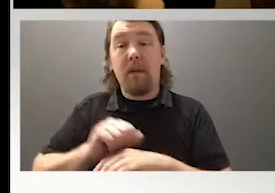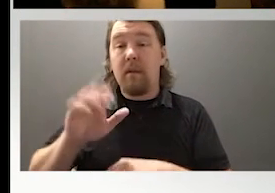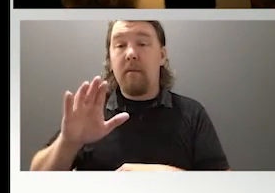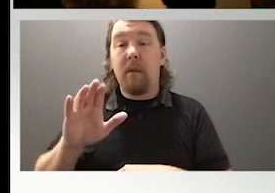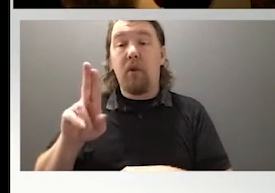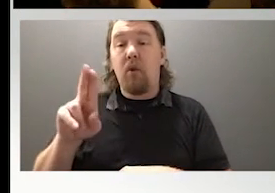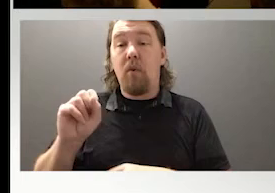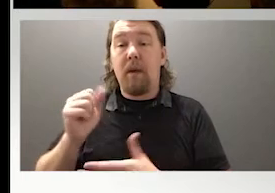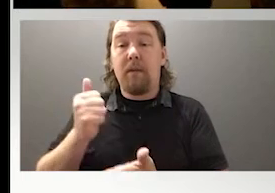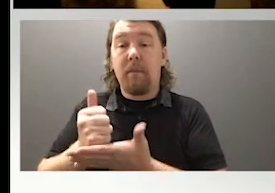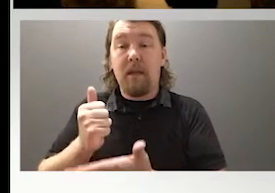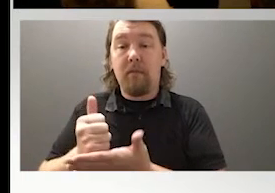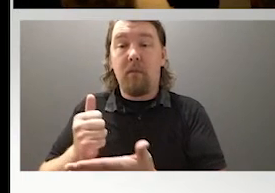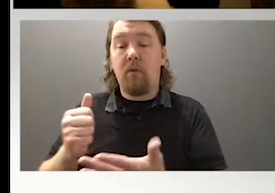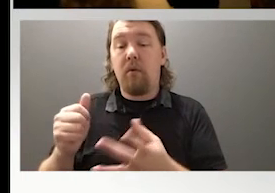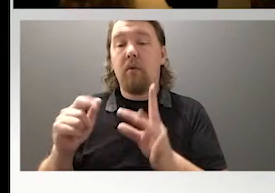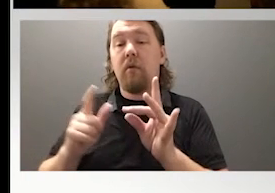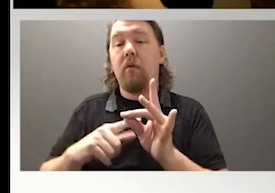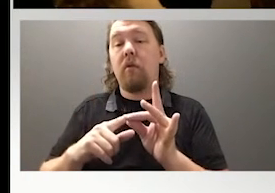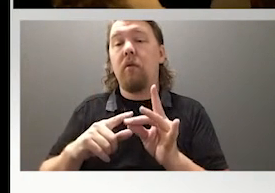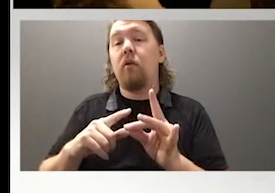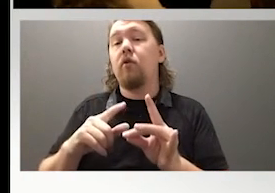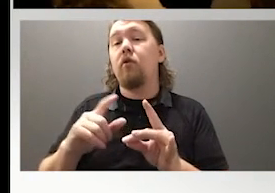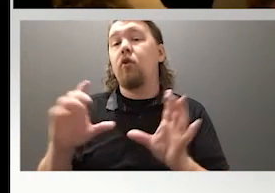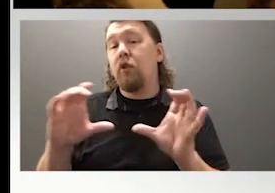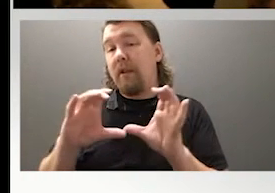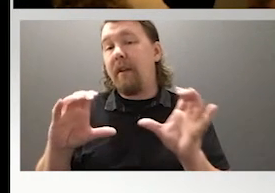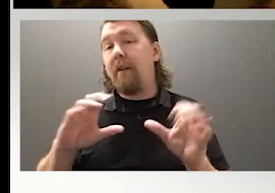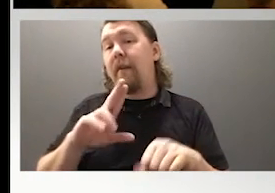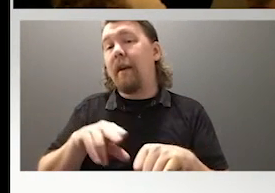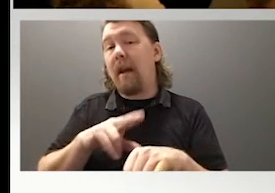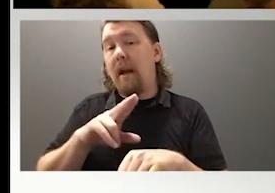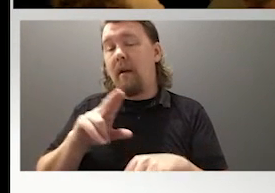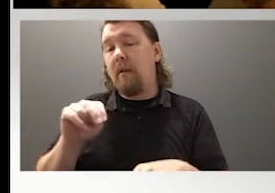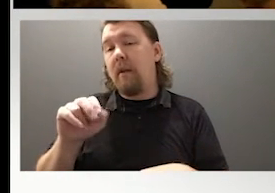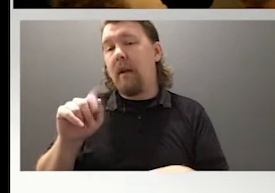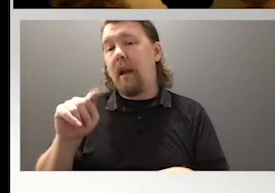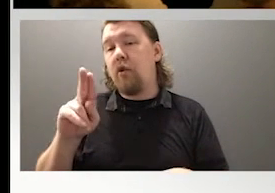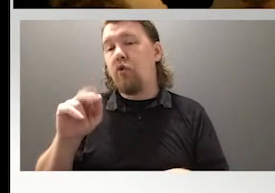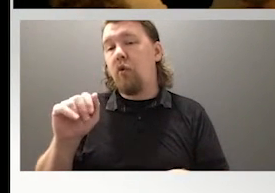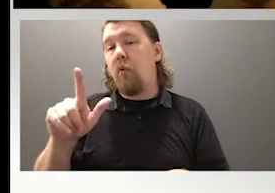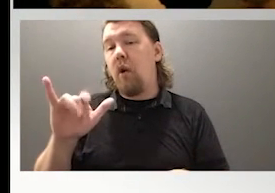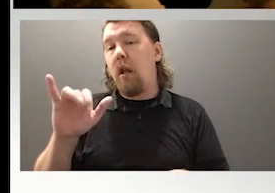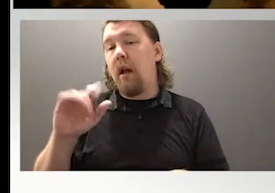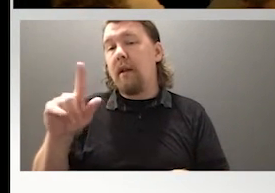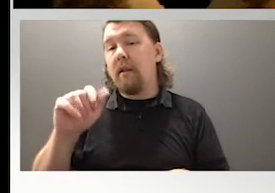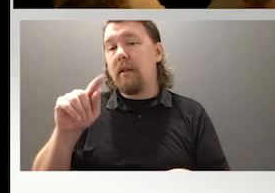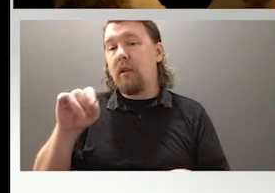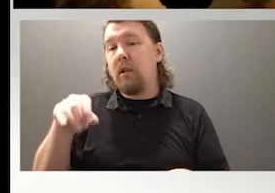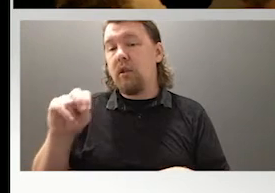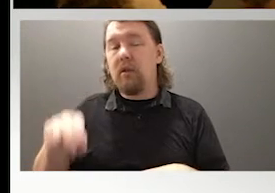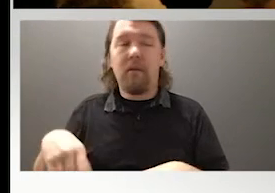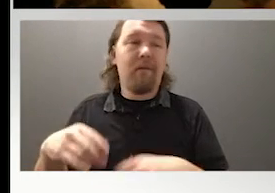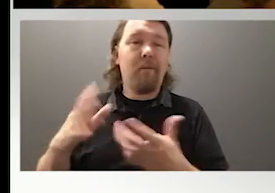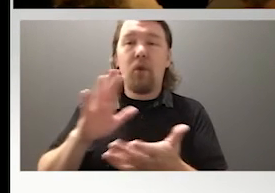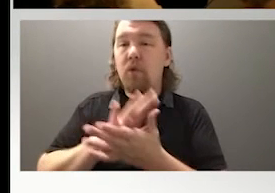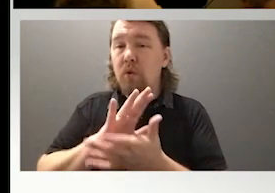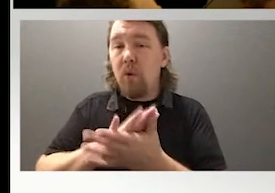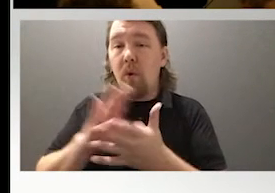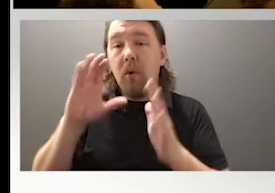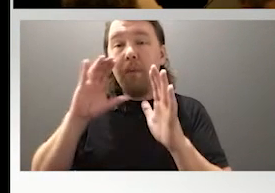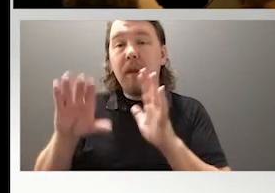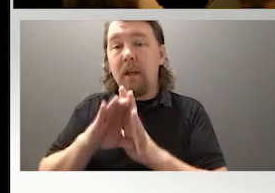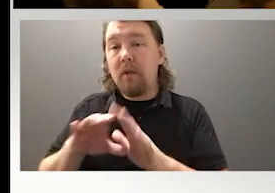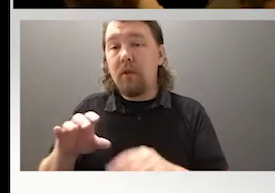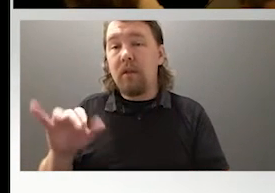US passport, certificate of naturalization, certificate of citizenship, school photo